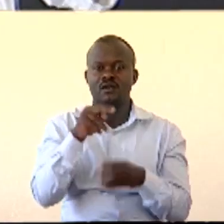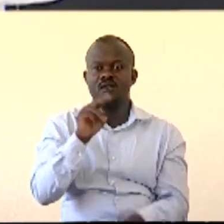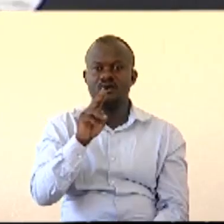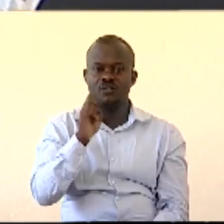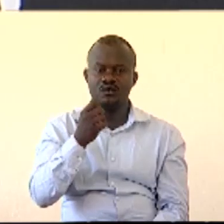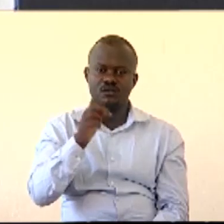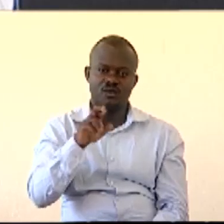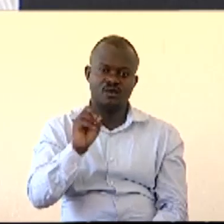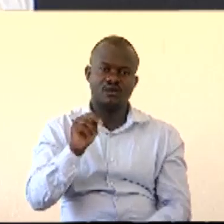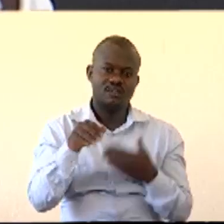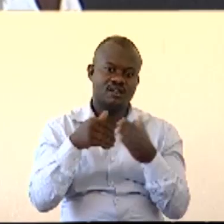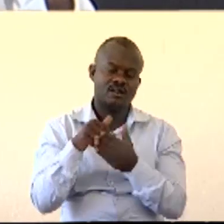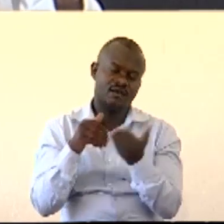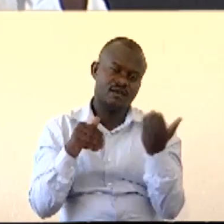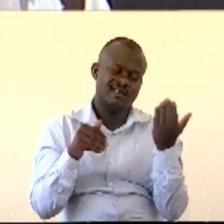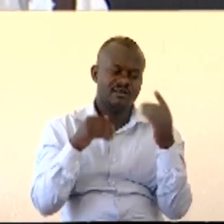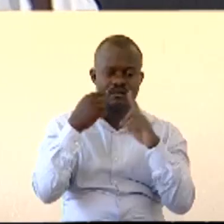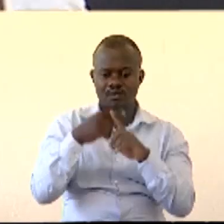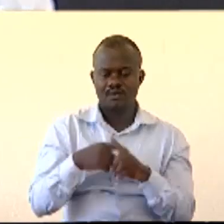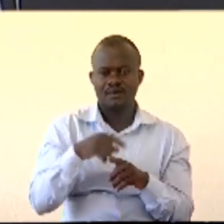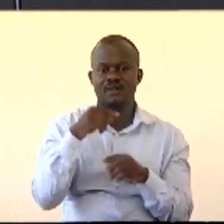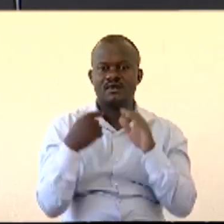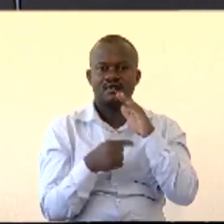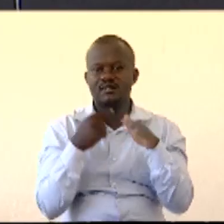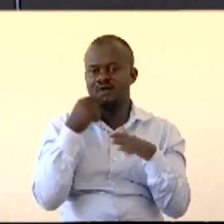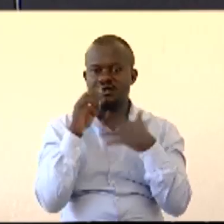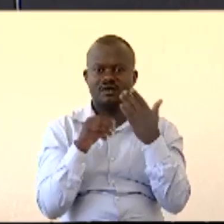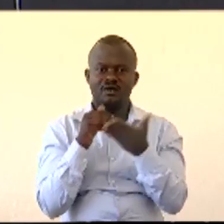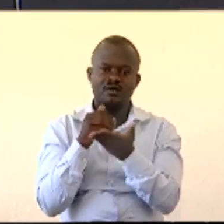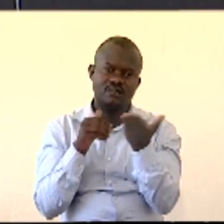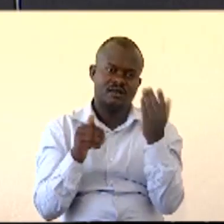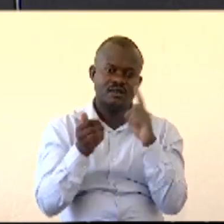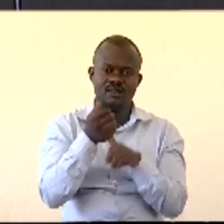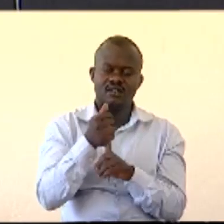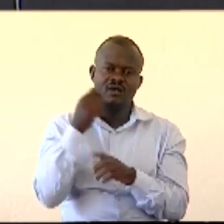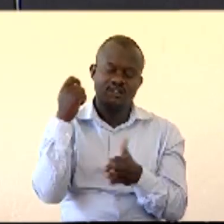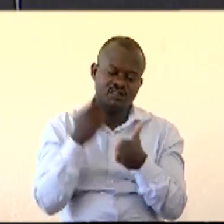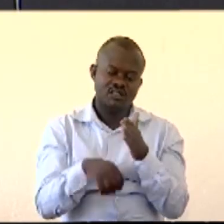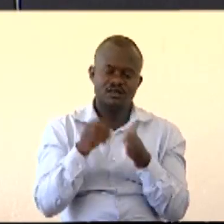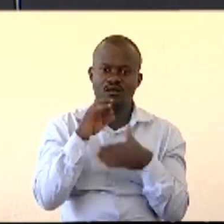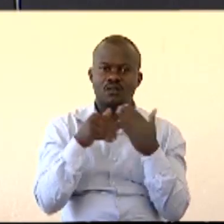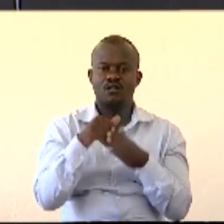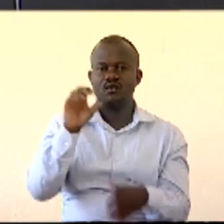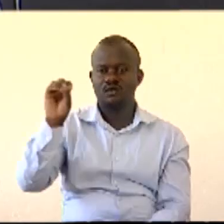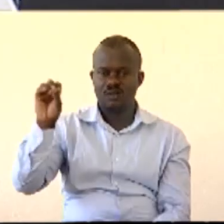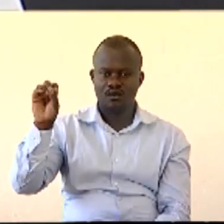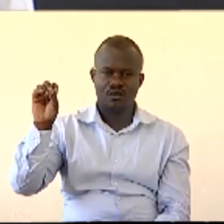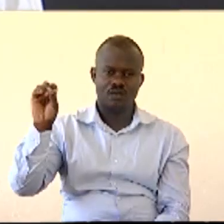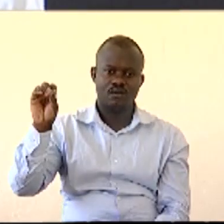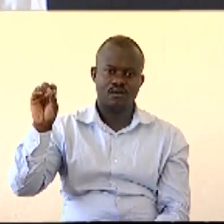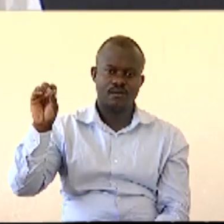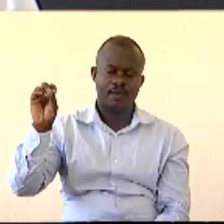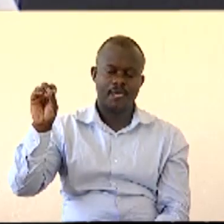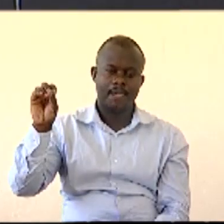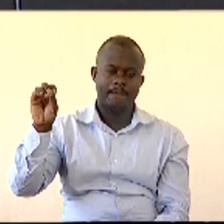state, uncombined state, this one will carry a charge of 0.